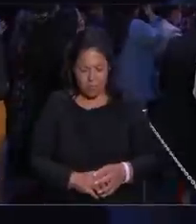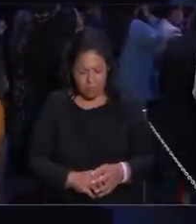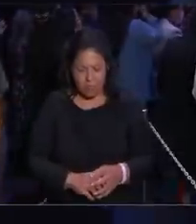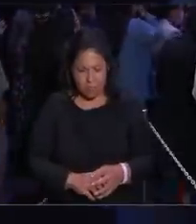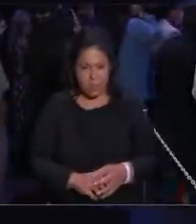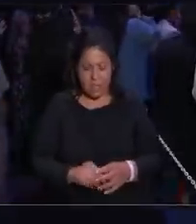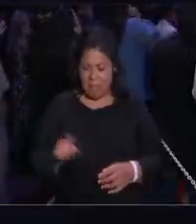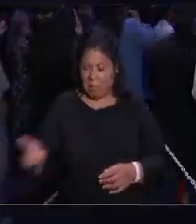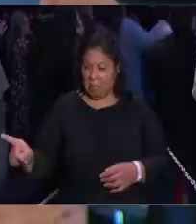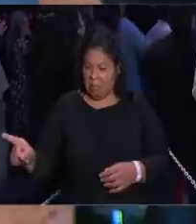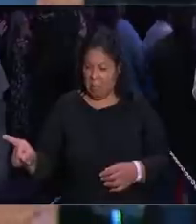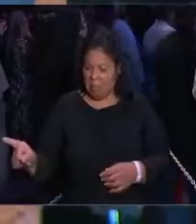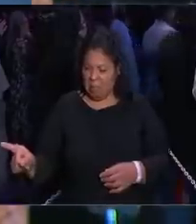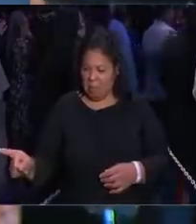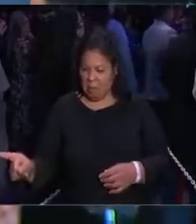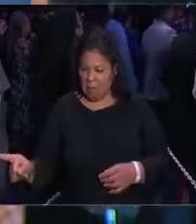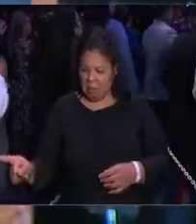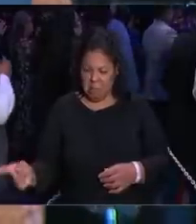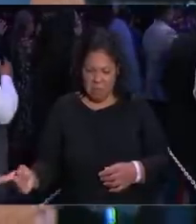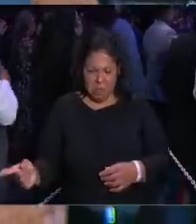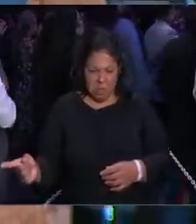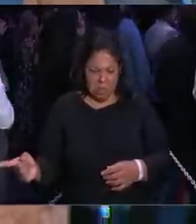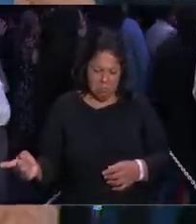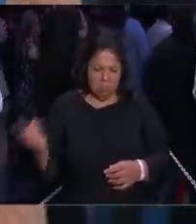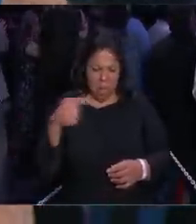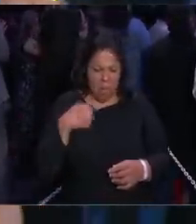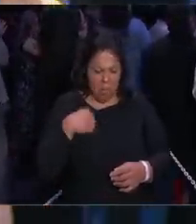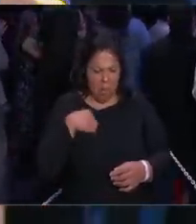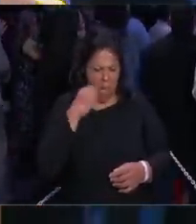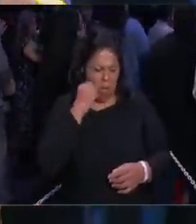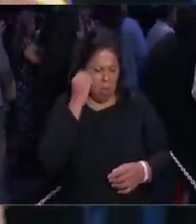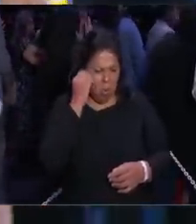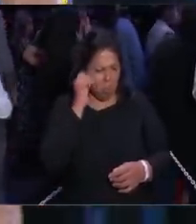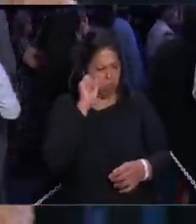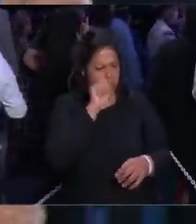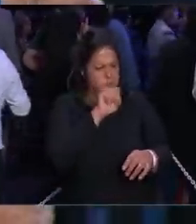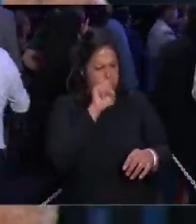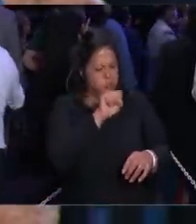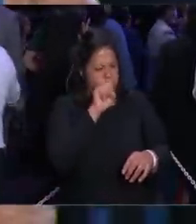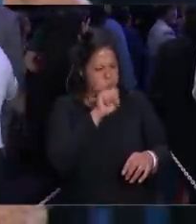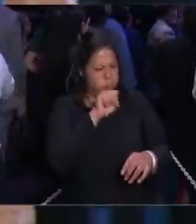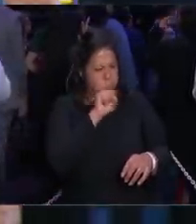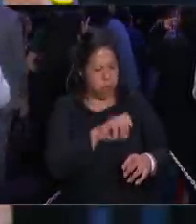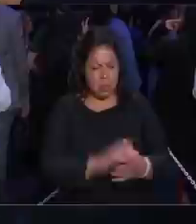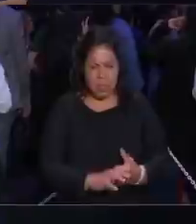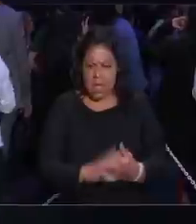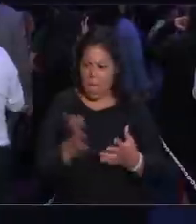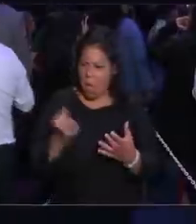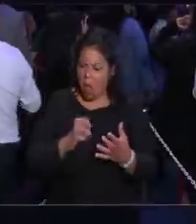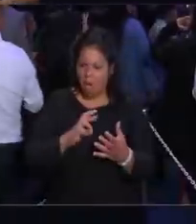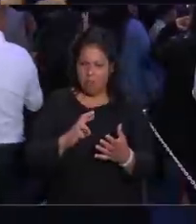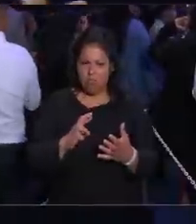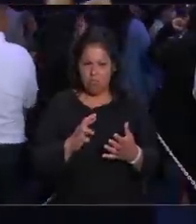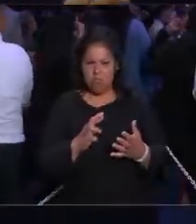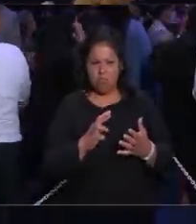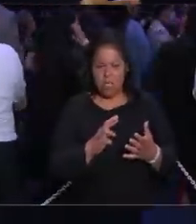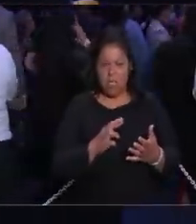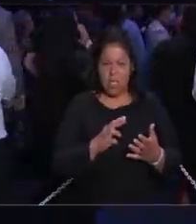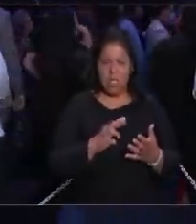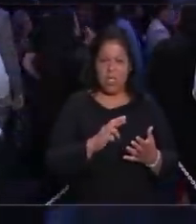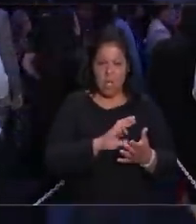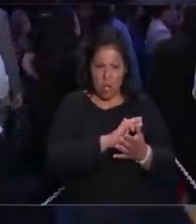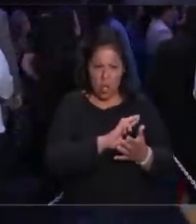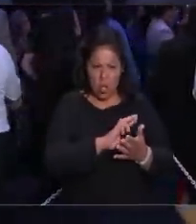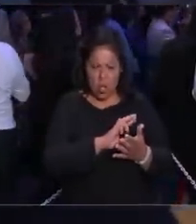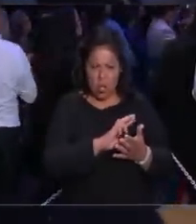Pacífica, he came to my house knocking. Él vino a mi casa. He wanted to register me. Él